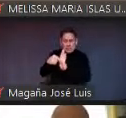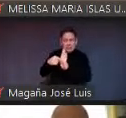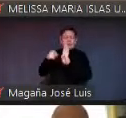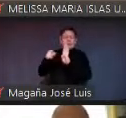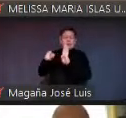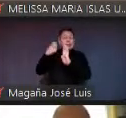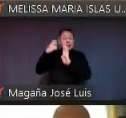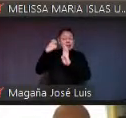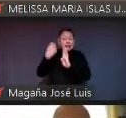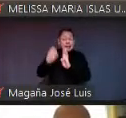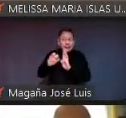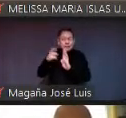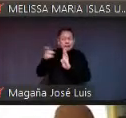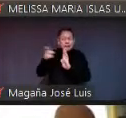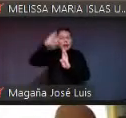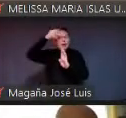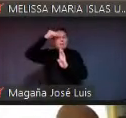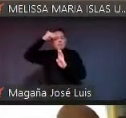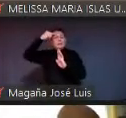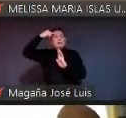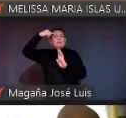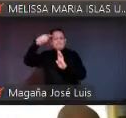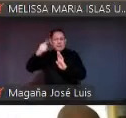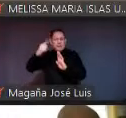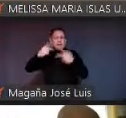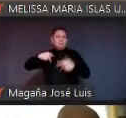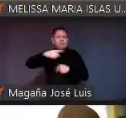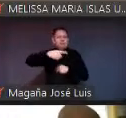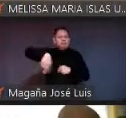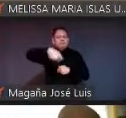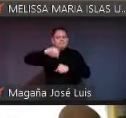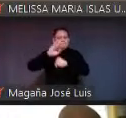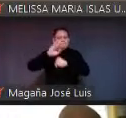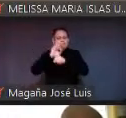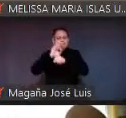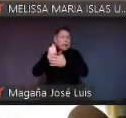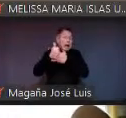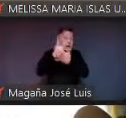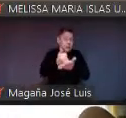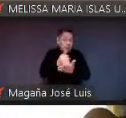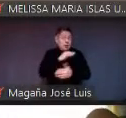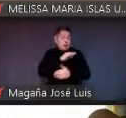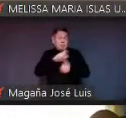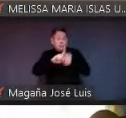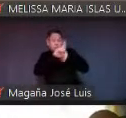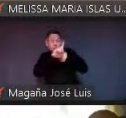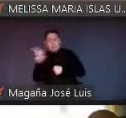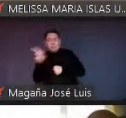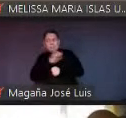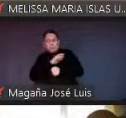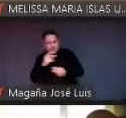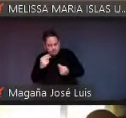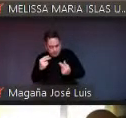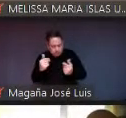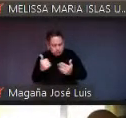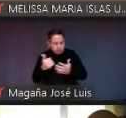something that both in education and health, we're all having to cope with. Next slide.